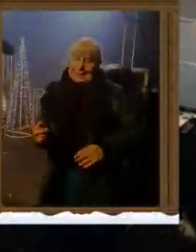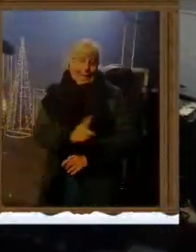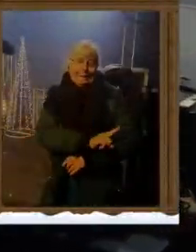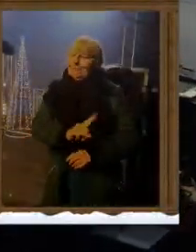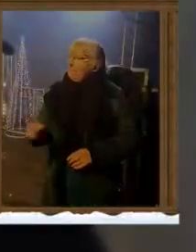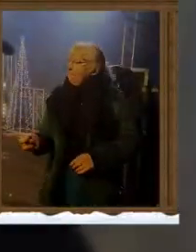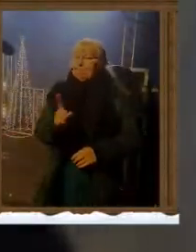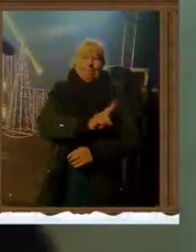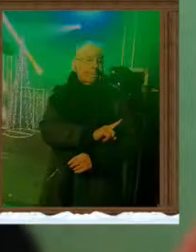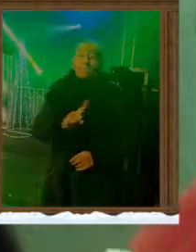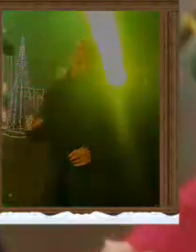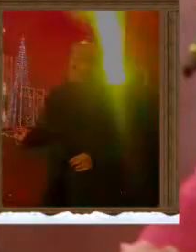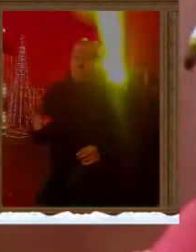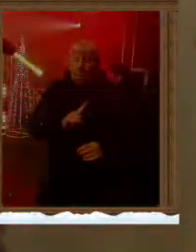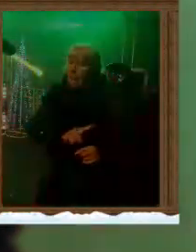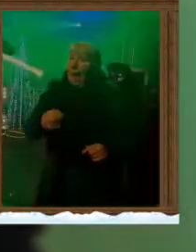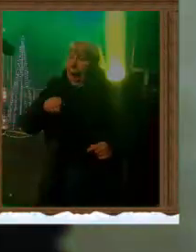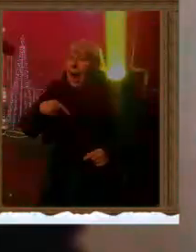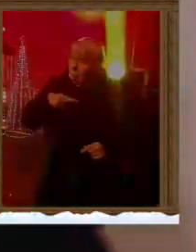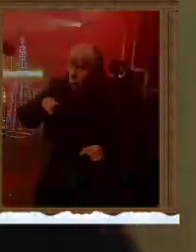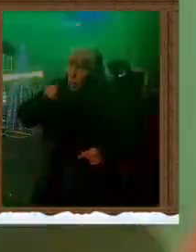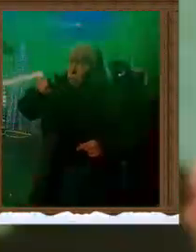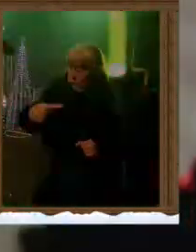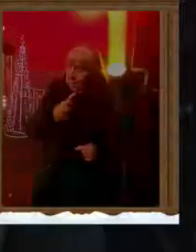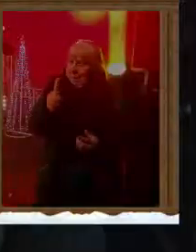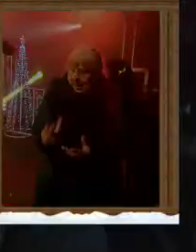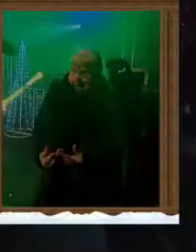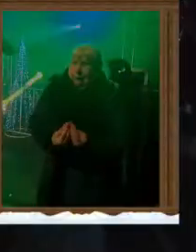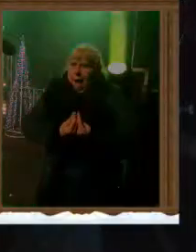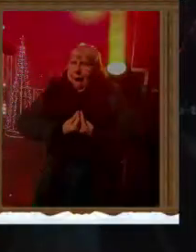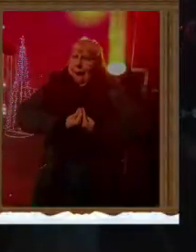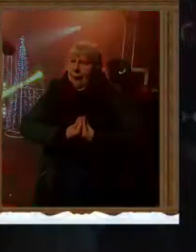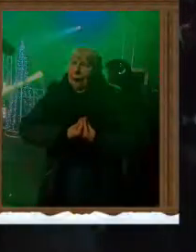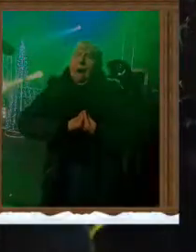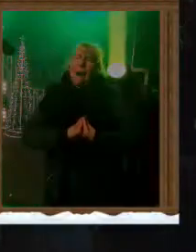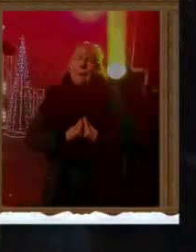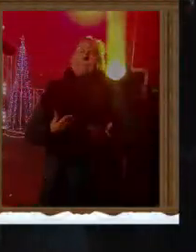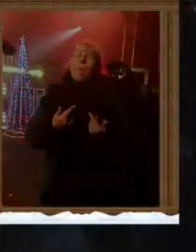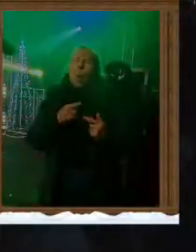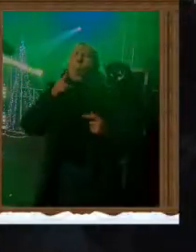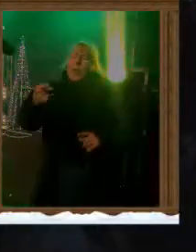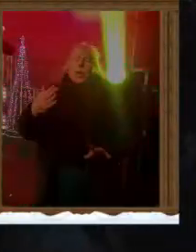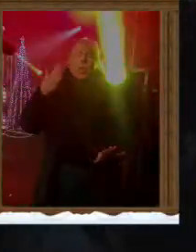Christmas Day. 'Cause I just want you for my own.